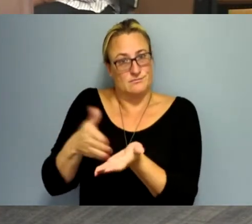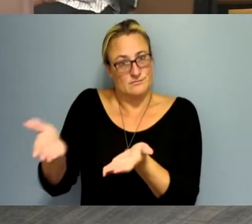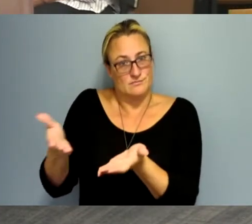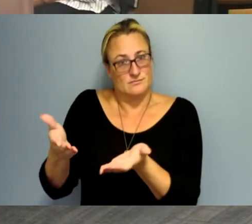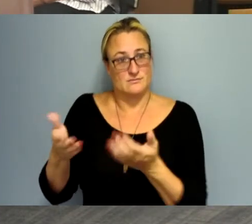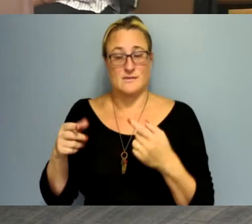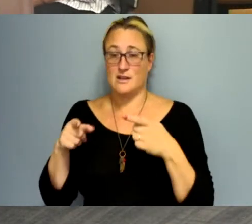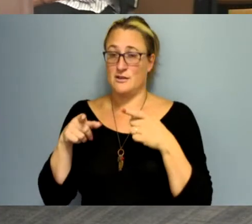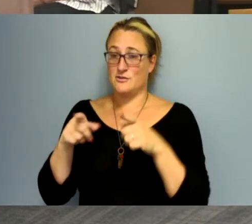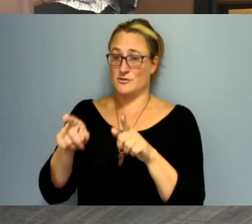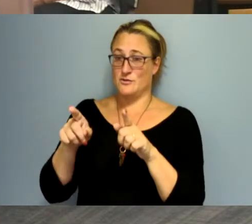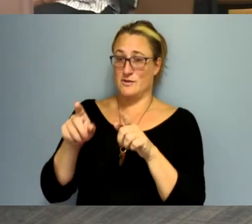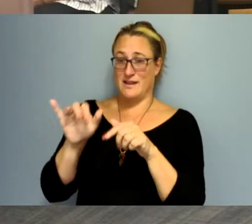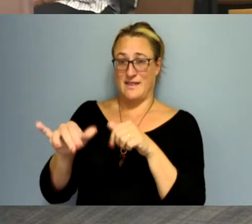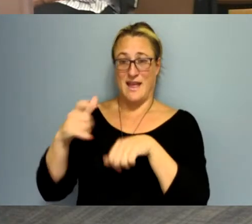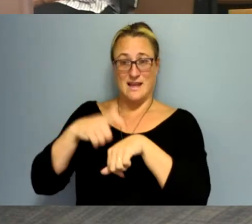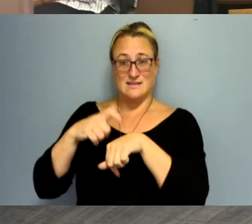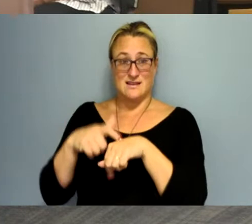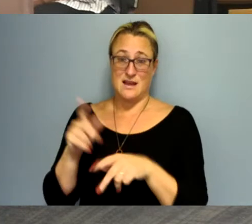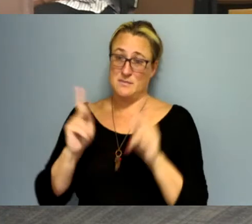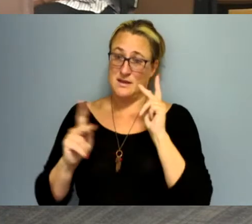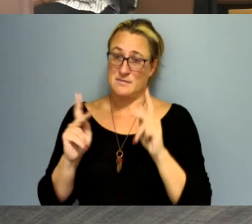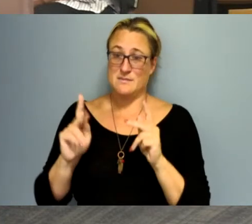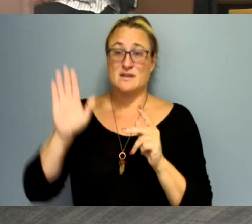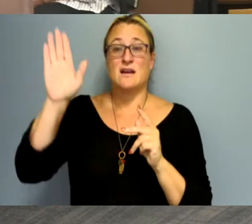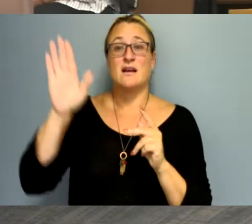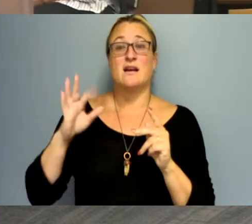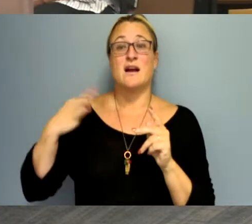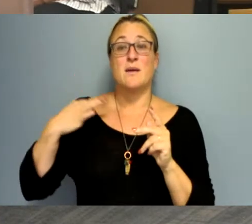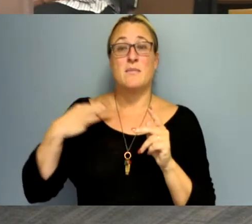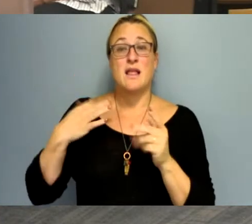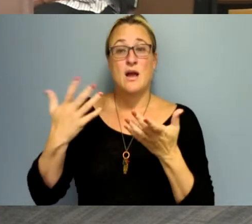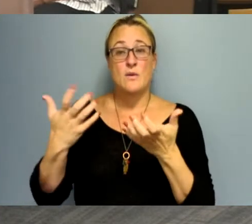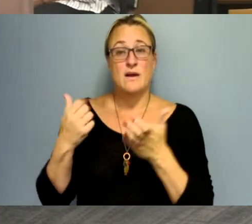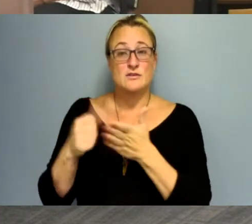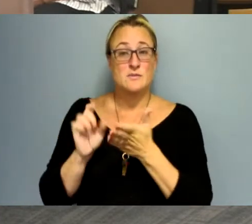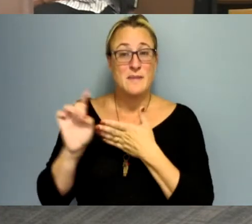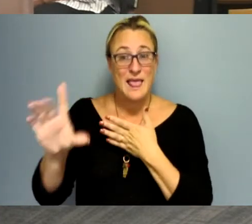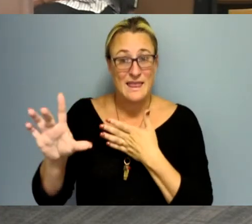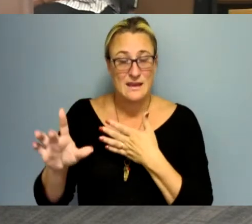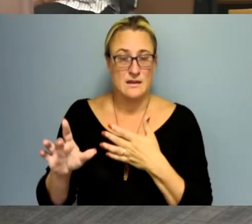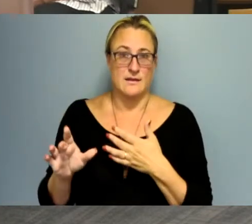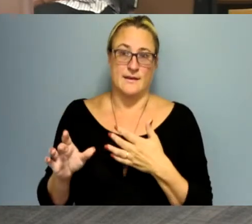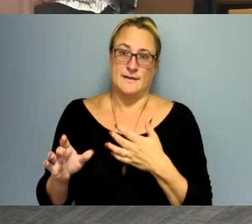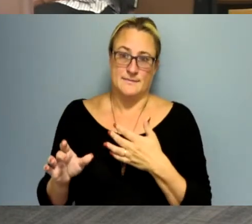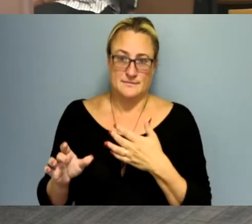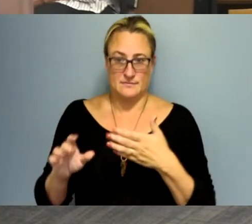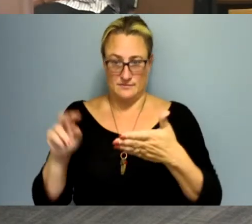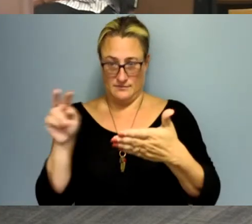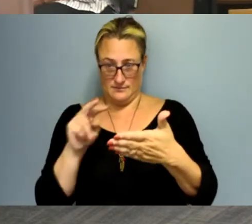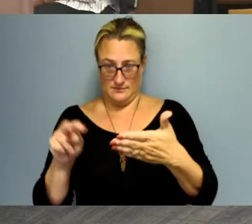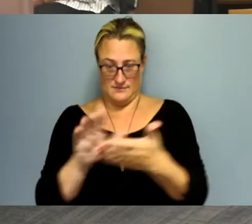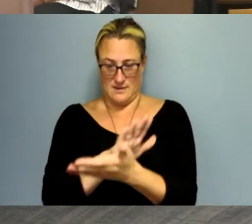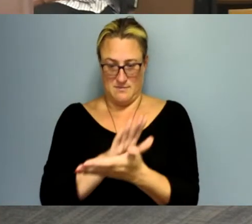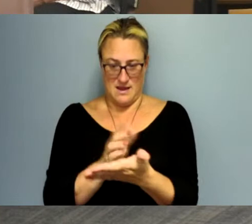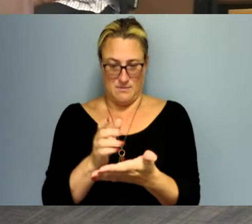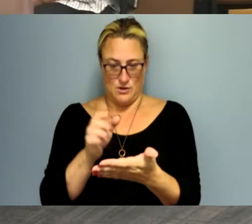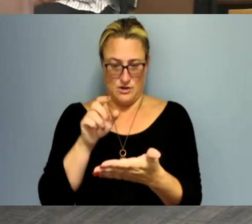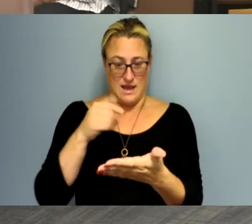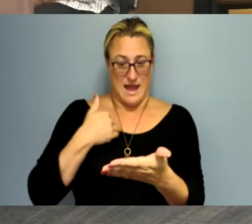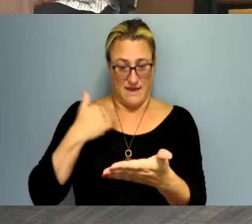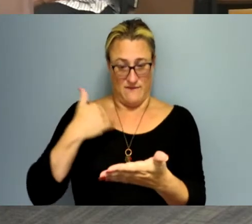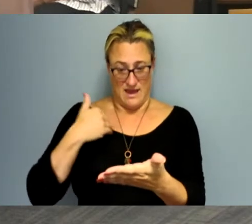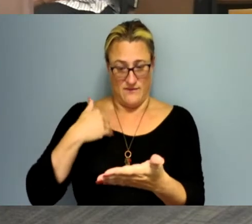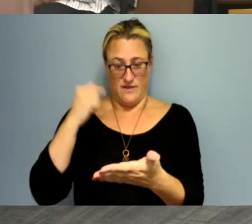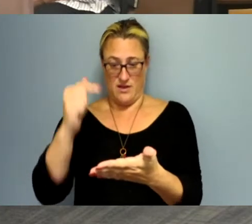be applying for absentee or mail-in ballots. We would then have to go back through those paper poll books to make sure that everybody is accounted for and that we put